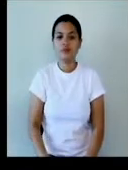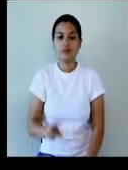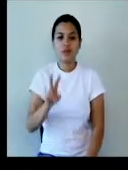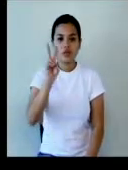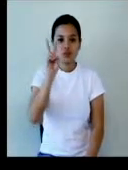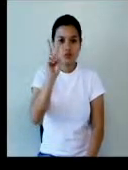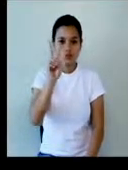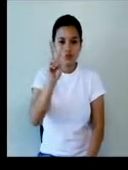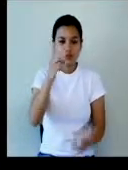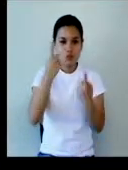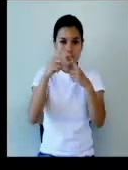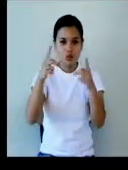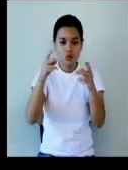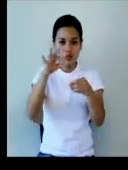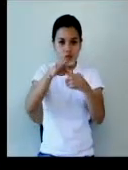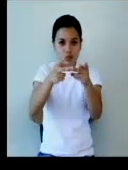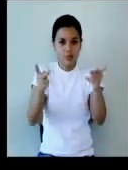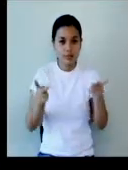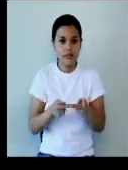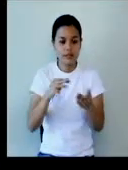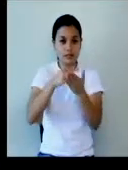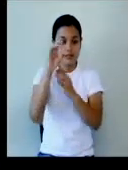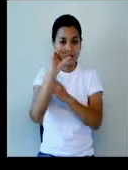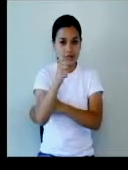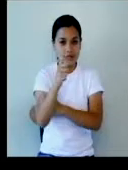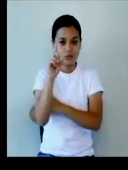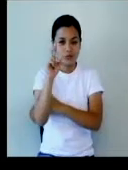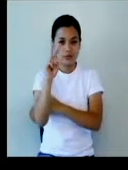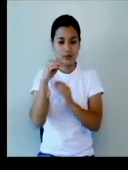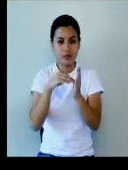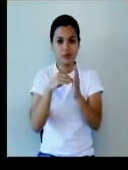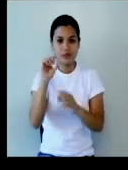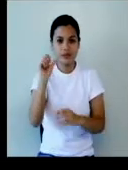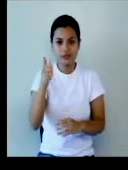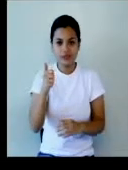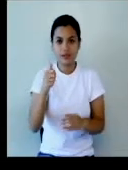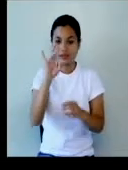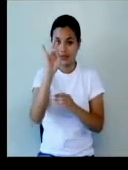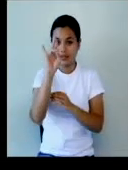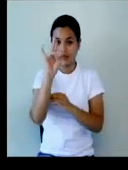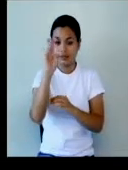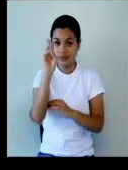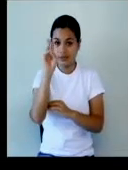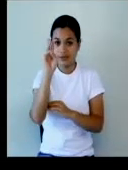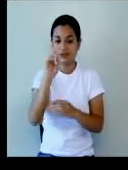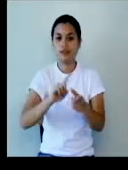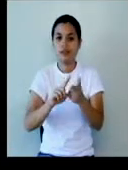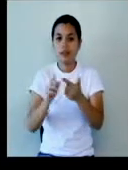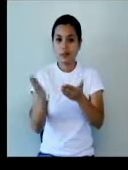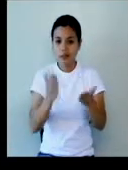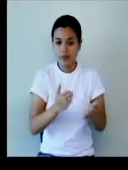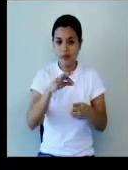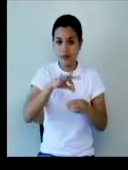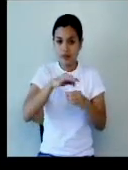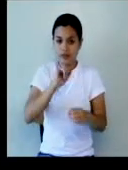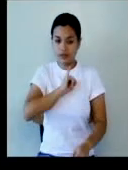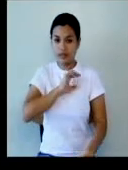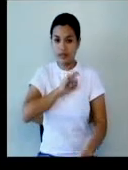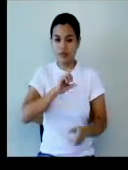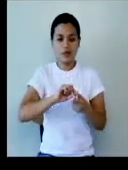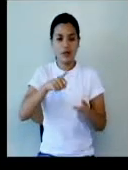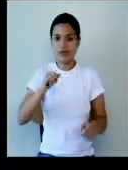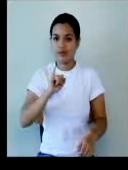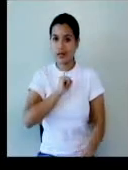wisely. 2. Go to your voting precinct on May 10, 2010 between 7 a.m. and 6 p.m. with your